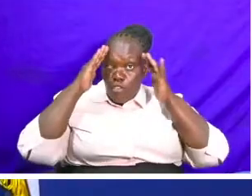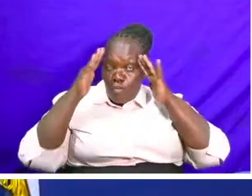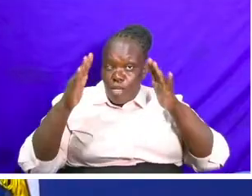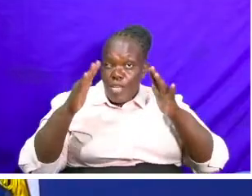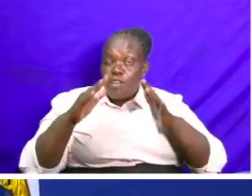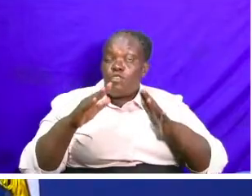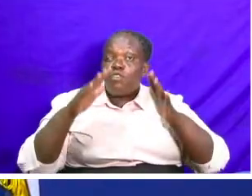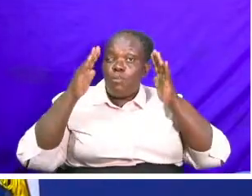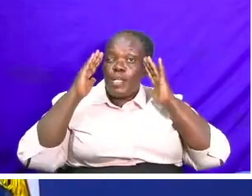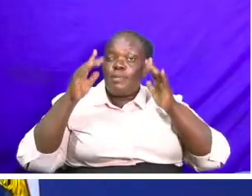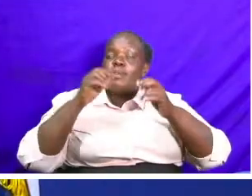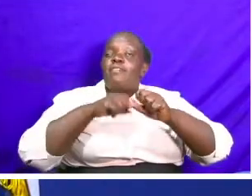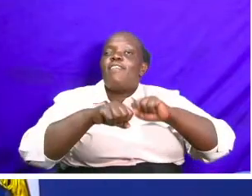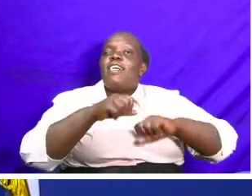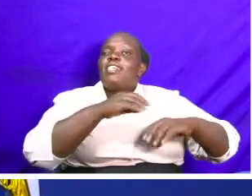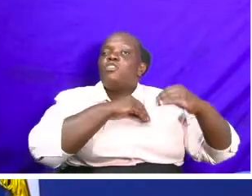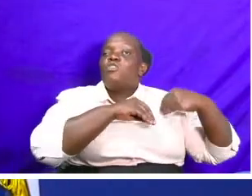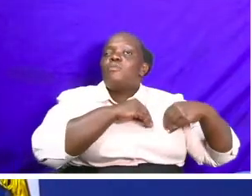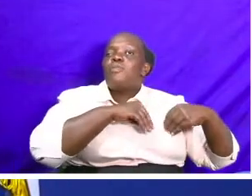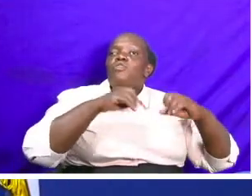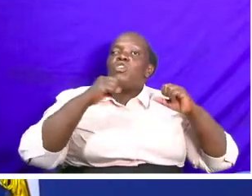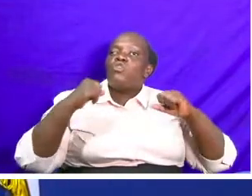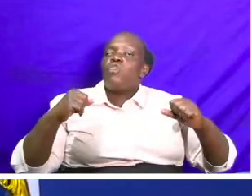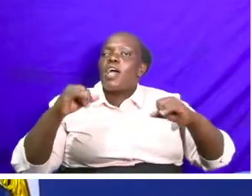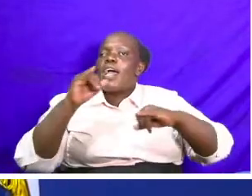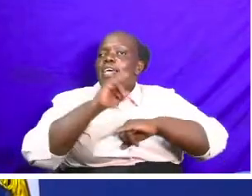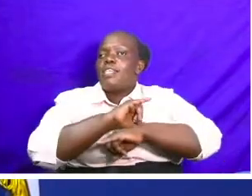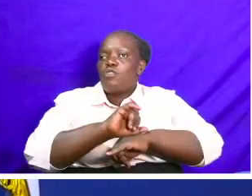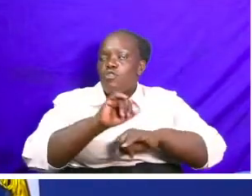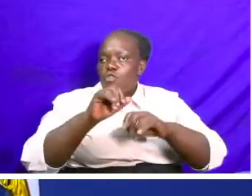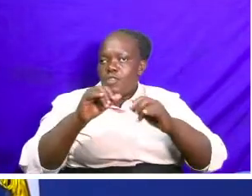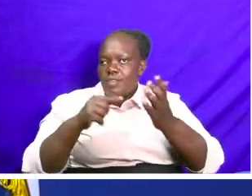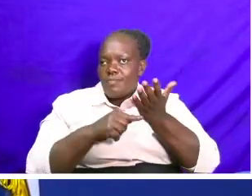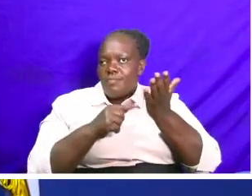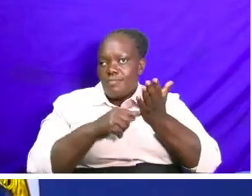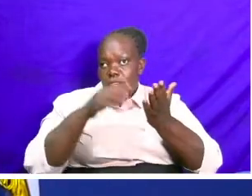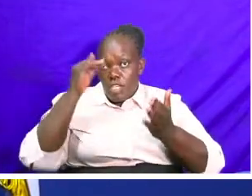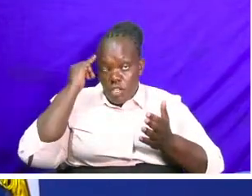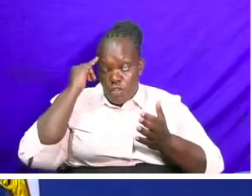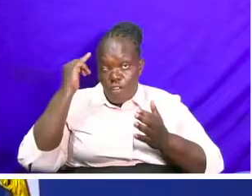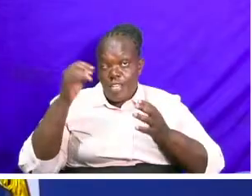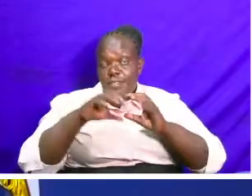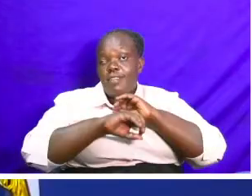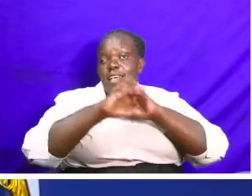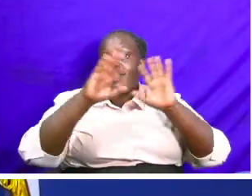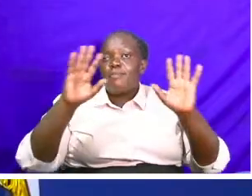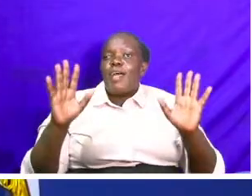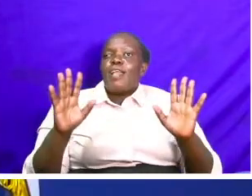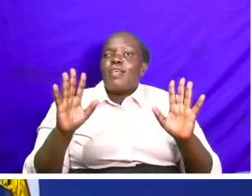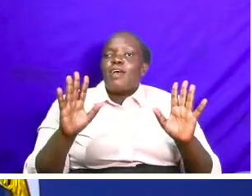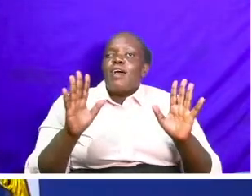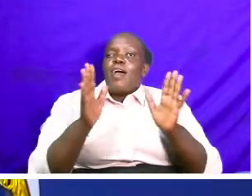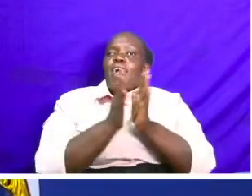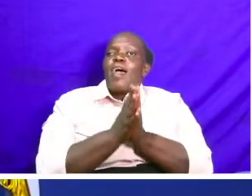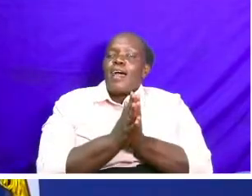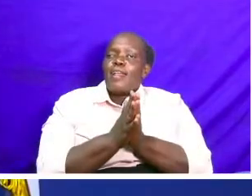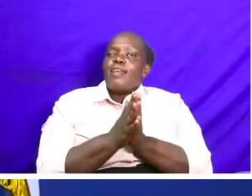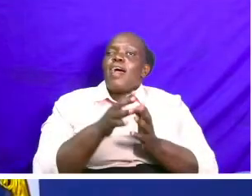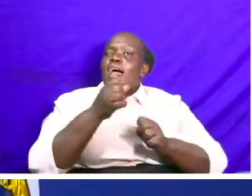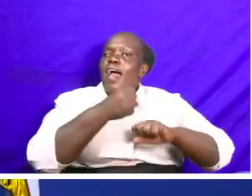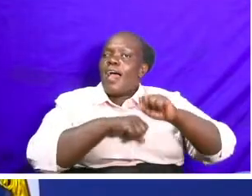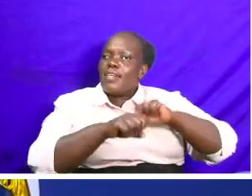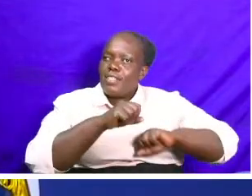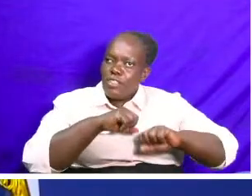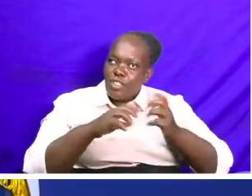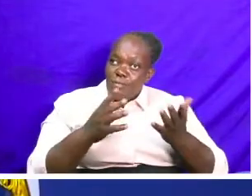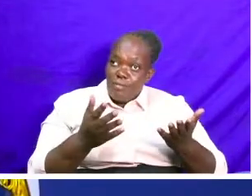in its commitment to fighting corruption through stronger institutions, digital innovation, transparency, and decisive actions to